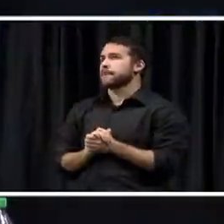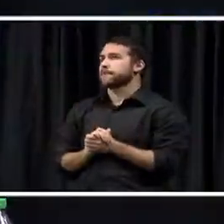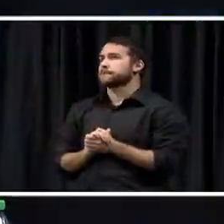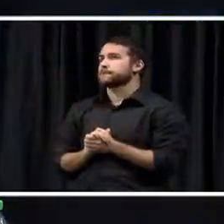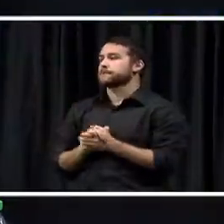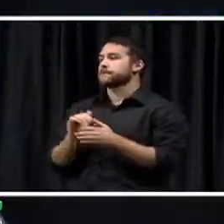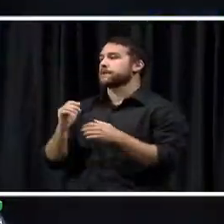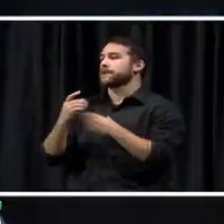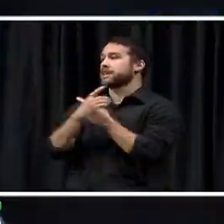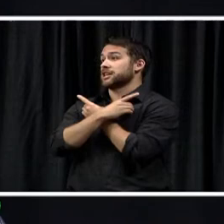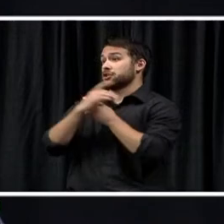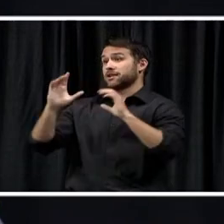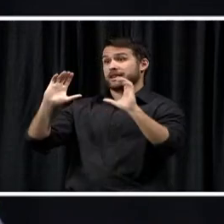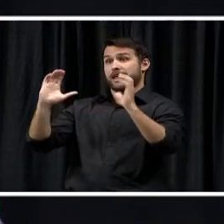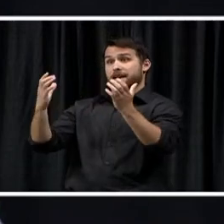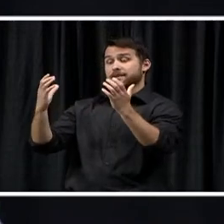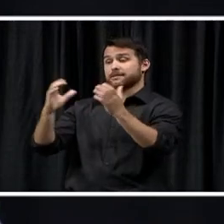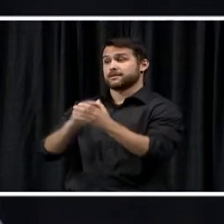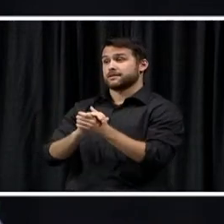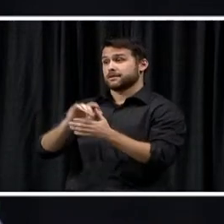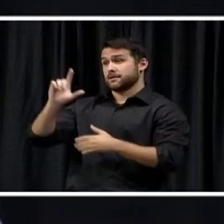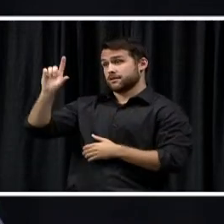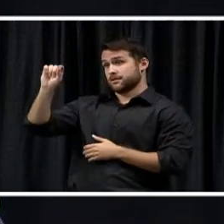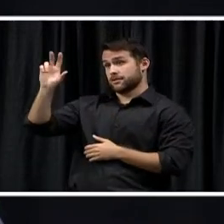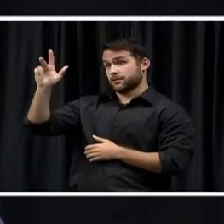Dear class of